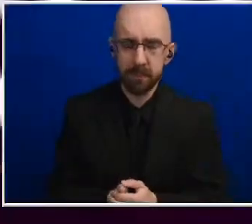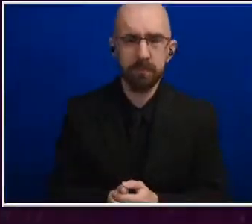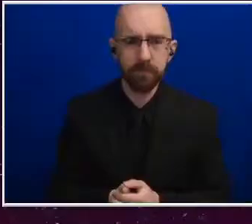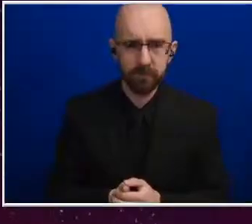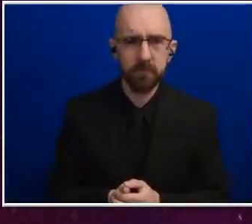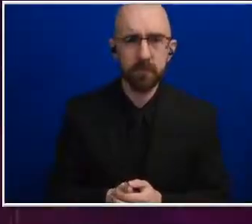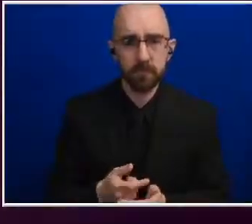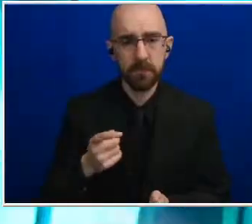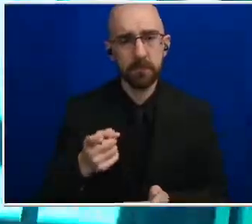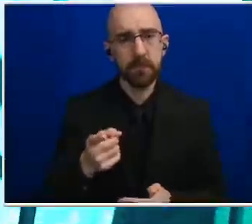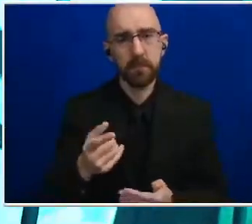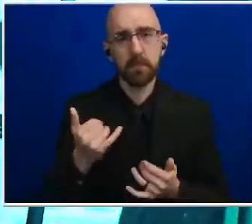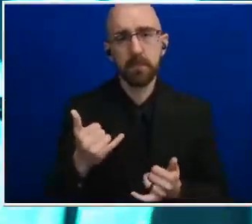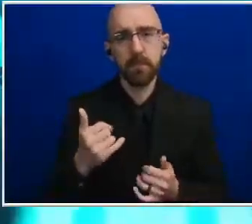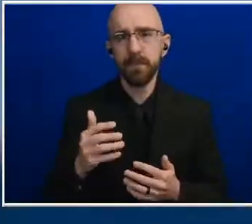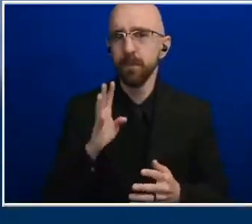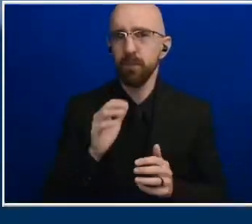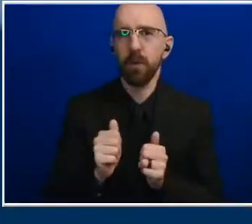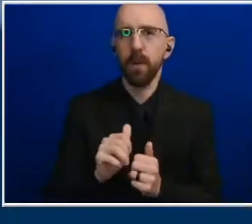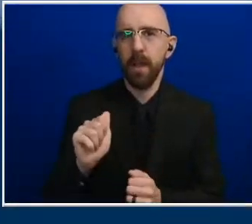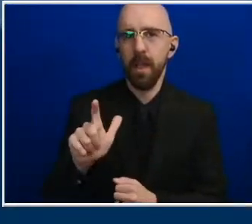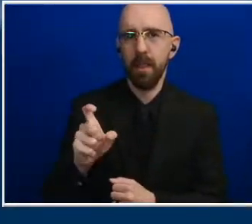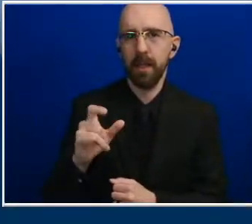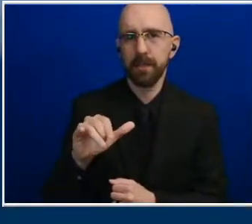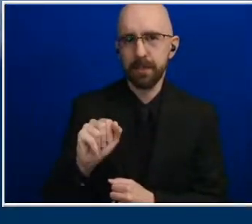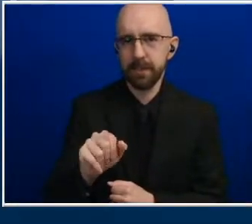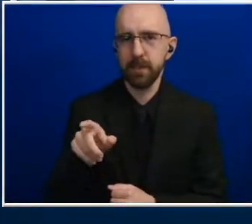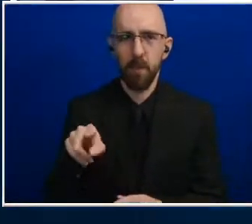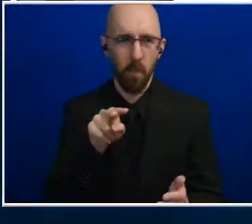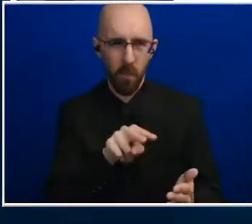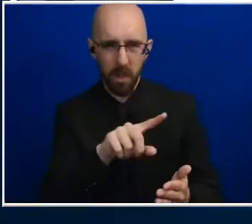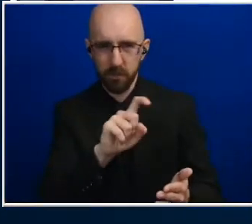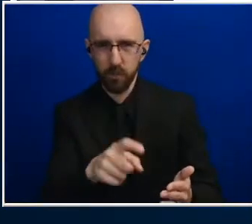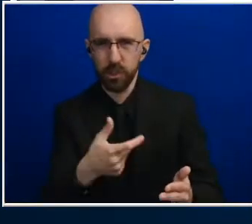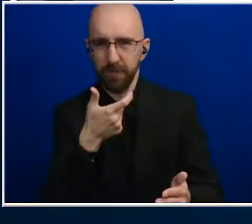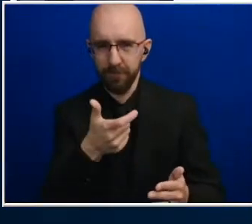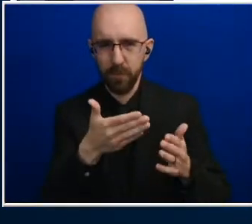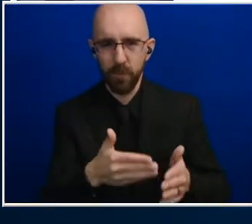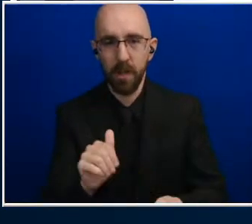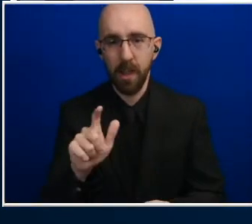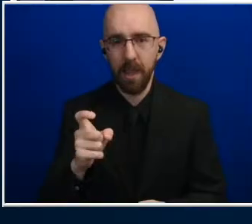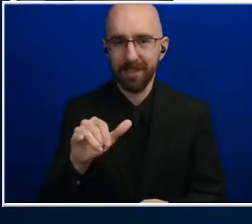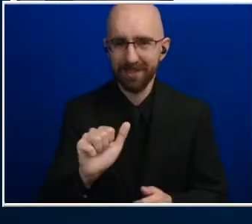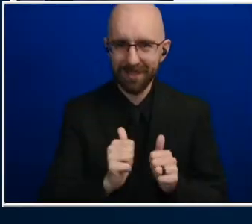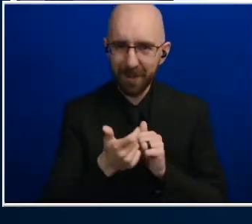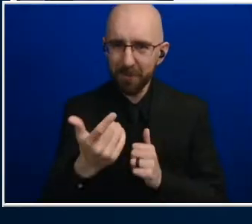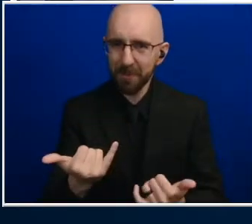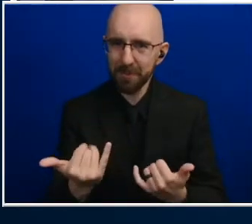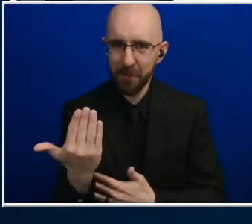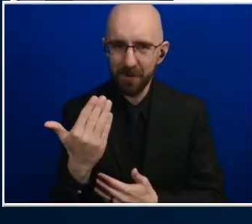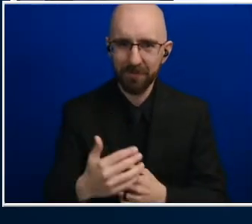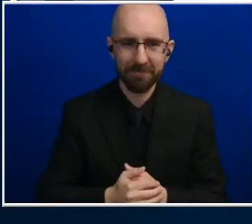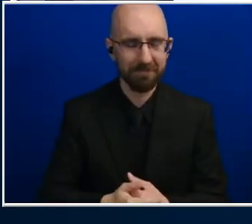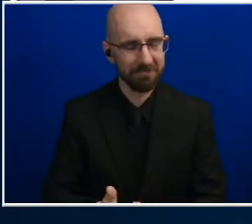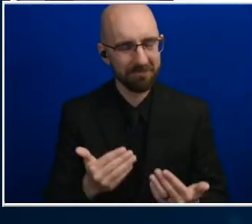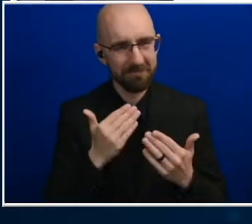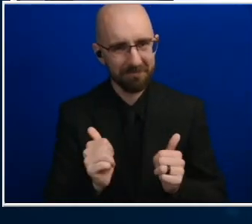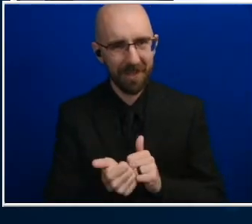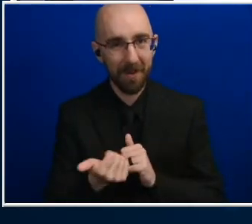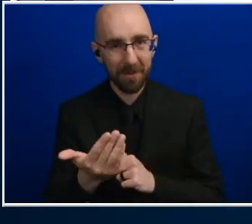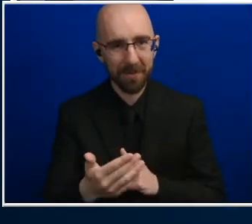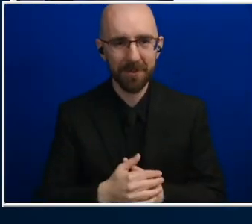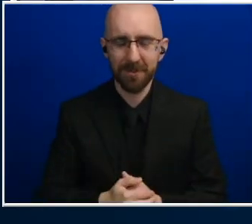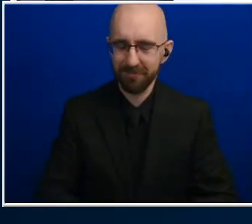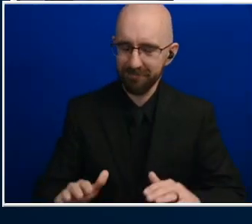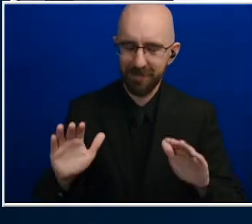B with Alexis Del Cid, watching for questions from our viewers. Alexis, how are you this morning? Doing well. How are you doing? Excellent. Happy to